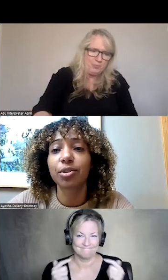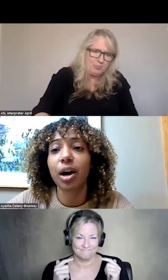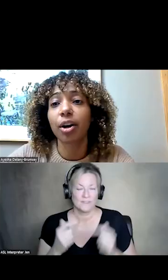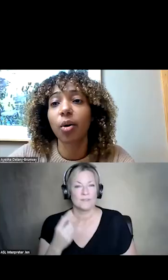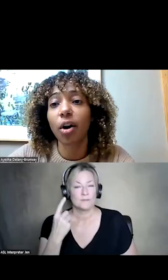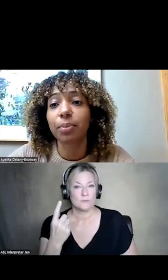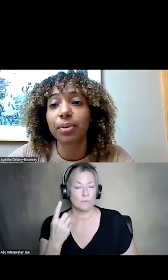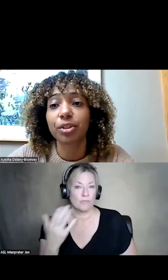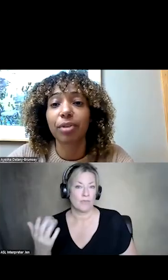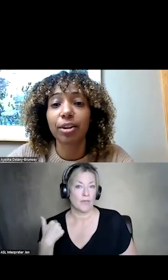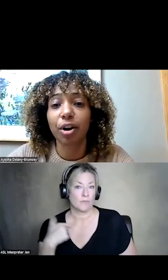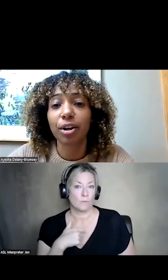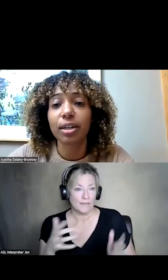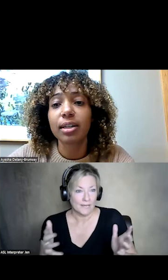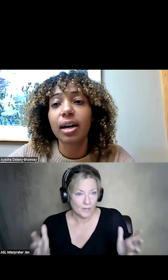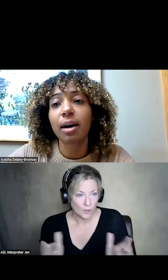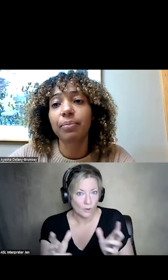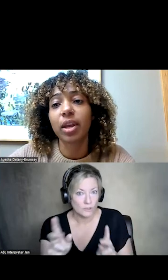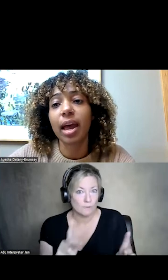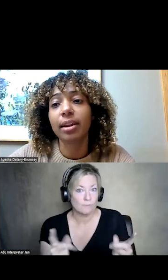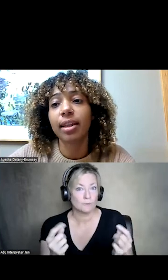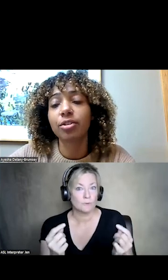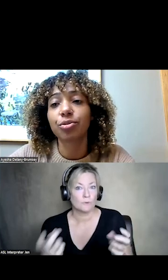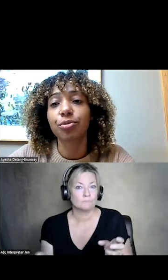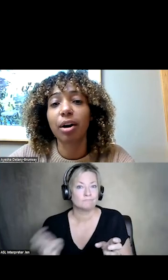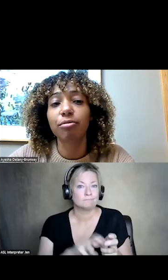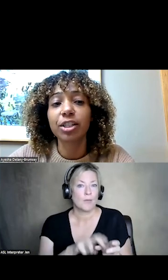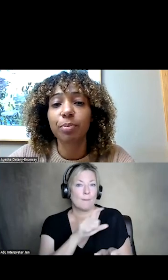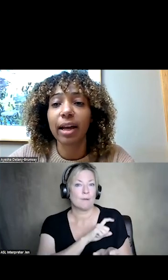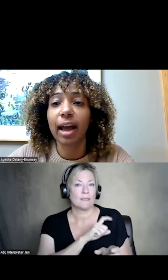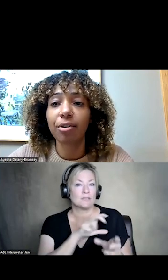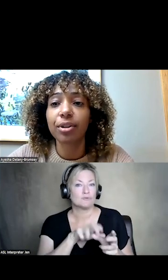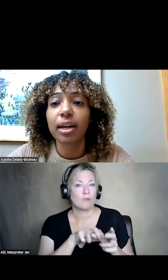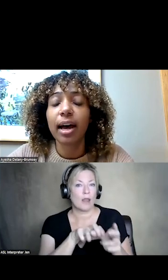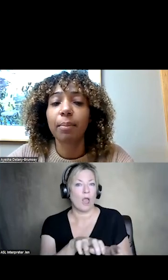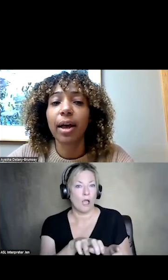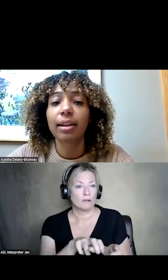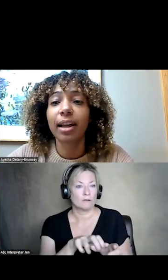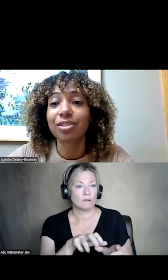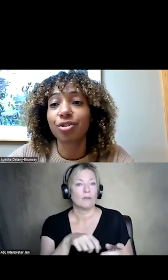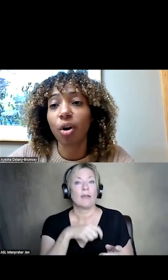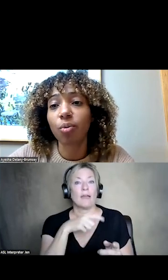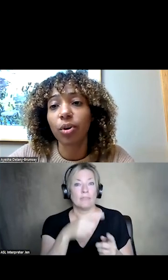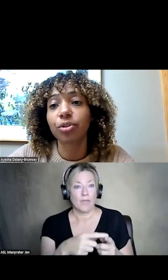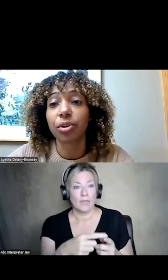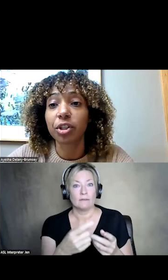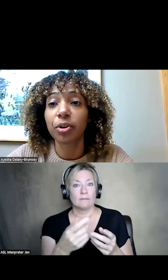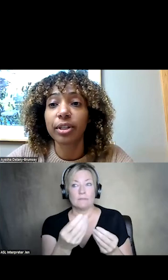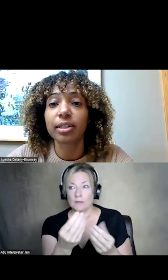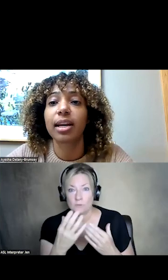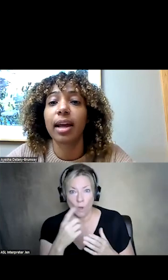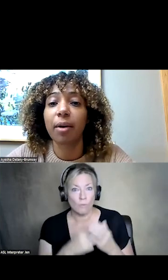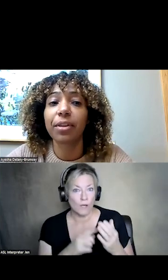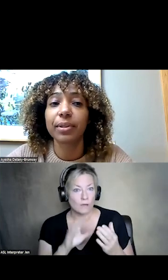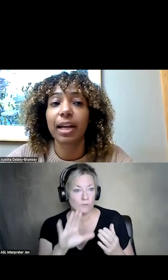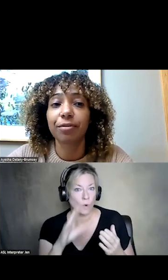is to go on a police ride-along and then to reach back out and let us know what you